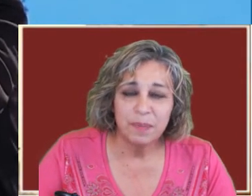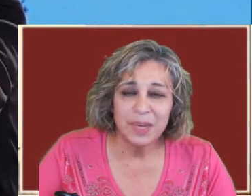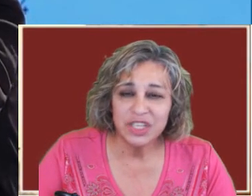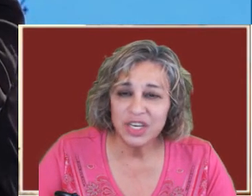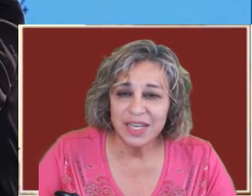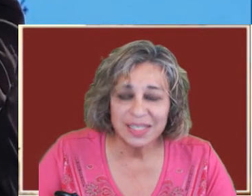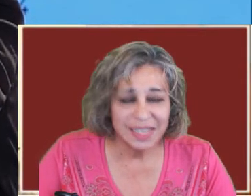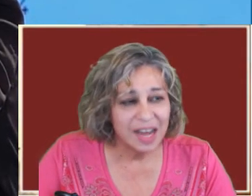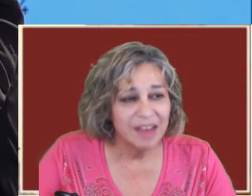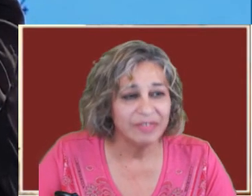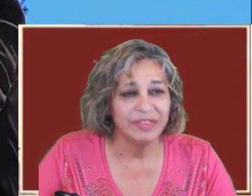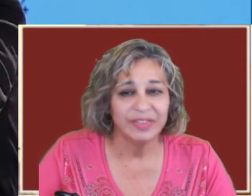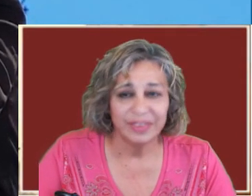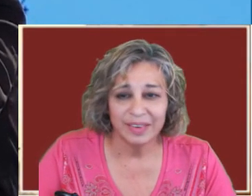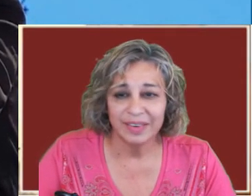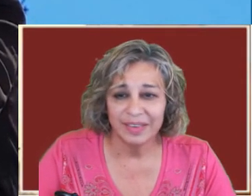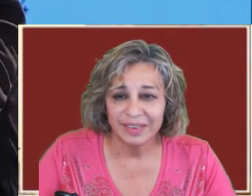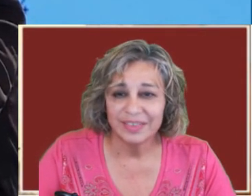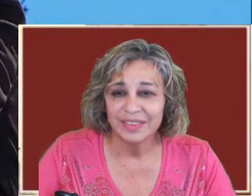The budget is enough.